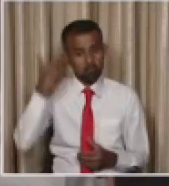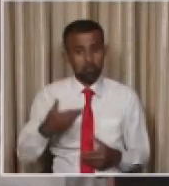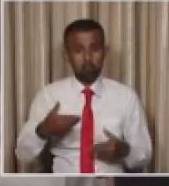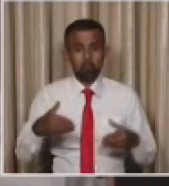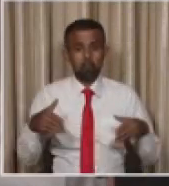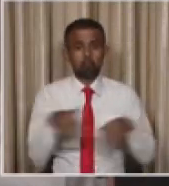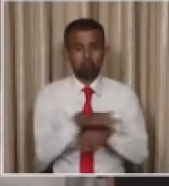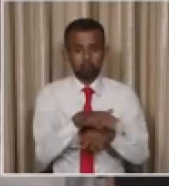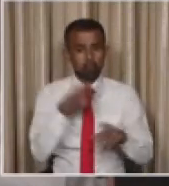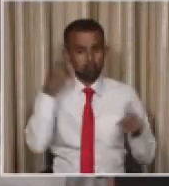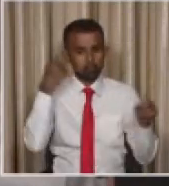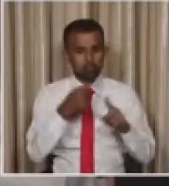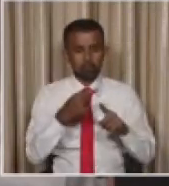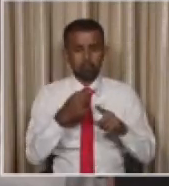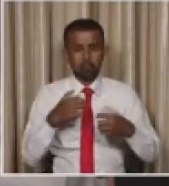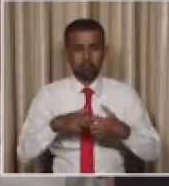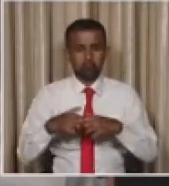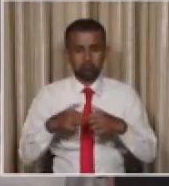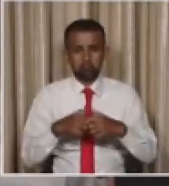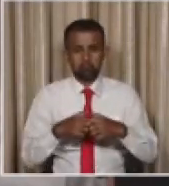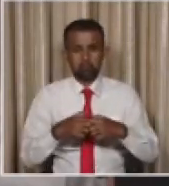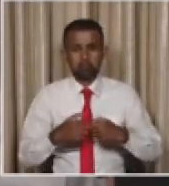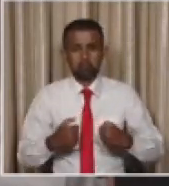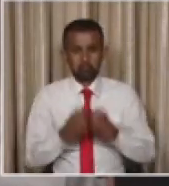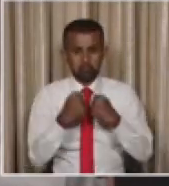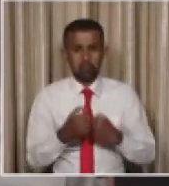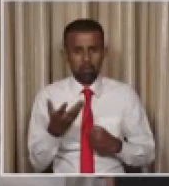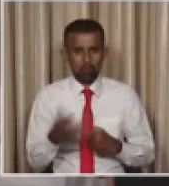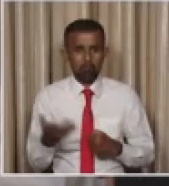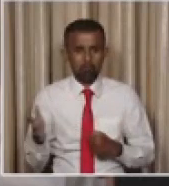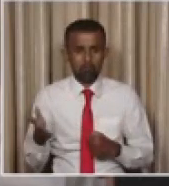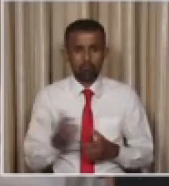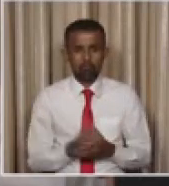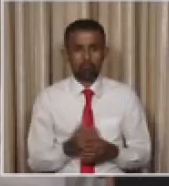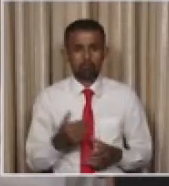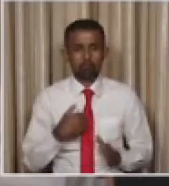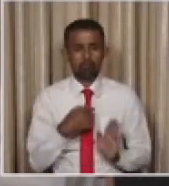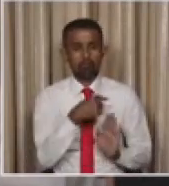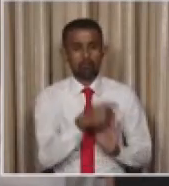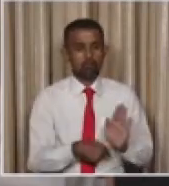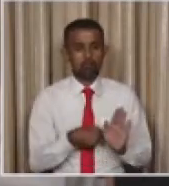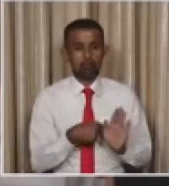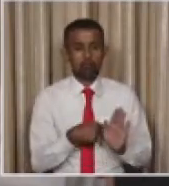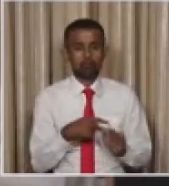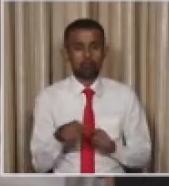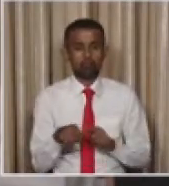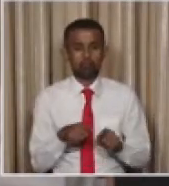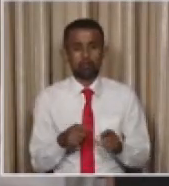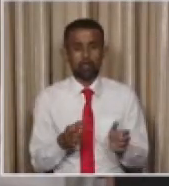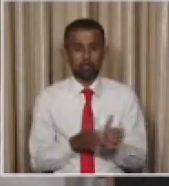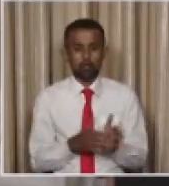went to the WHO. But in Sri Lanka, we appointed a committee, and unfortunately, that